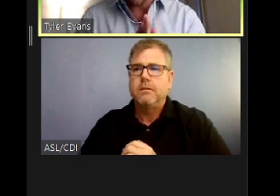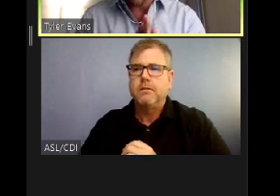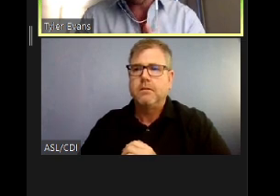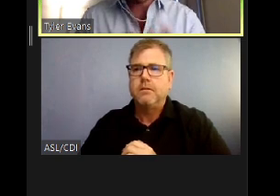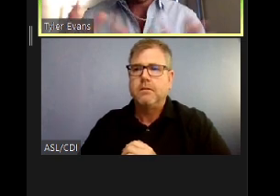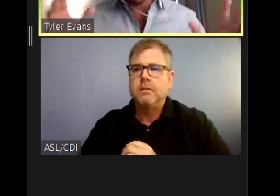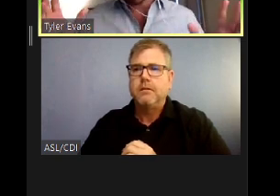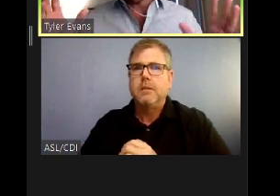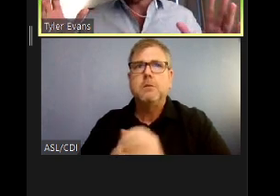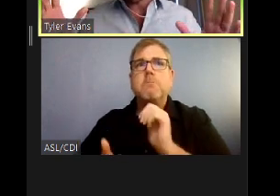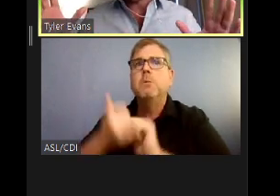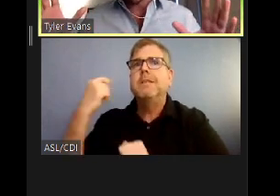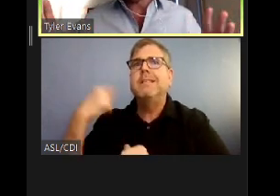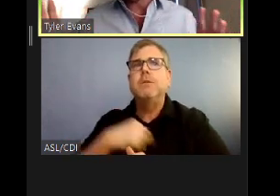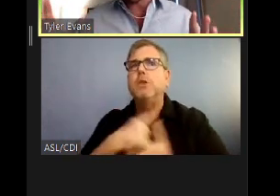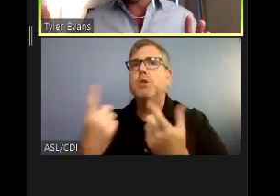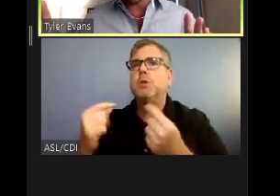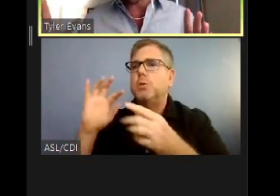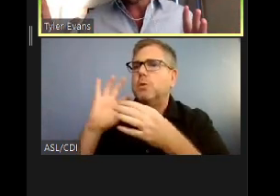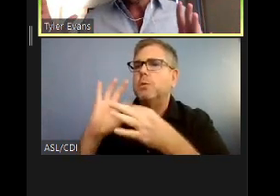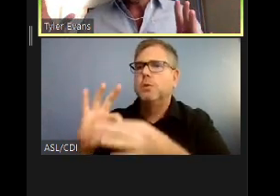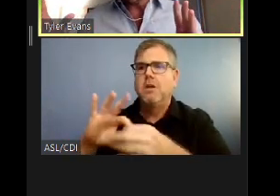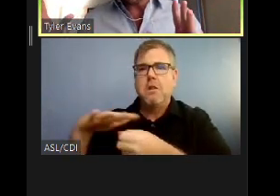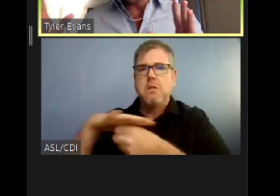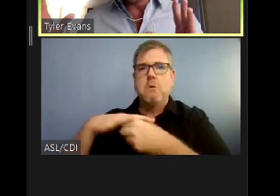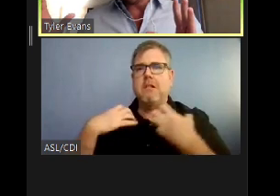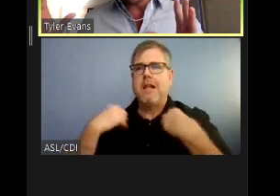is really, just making sure that